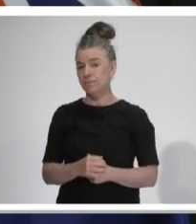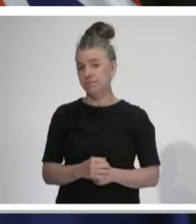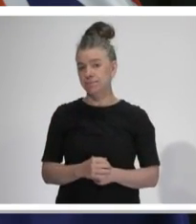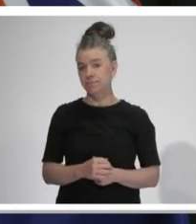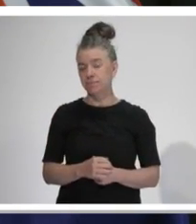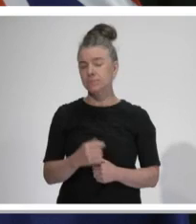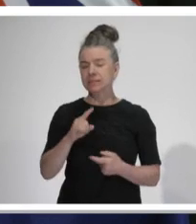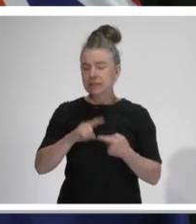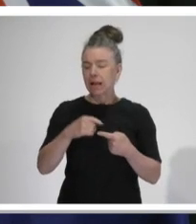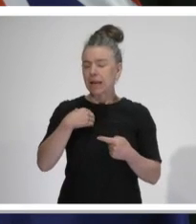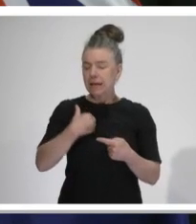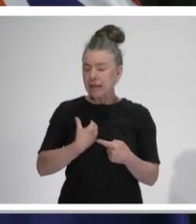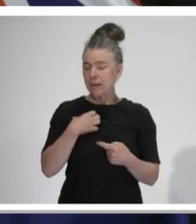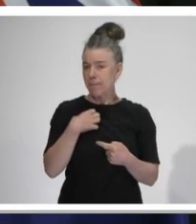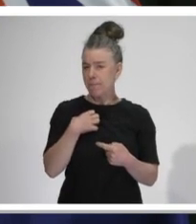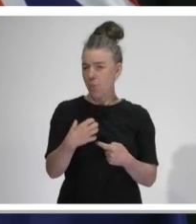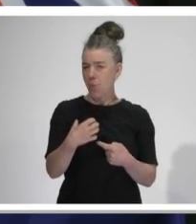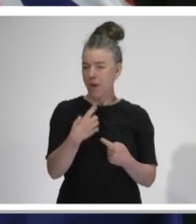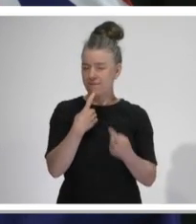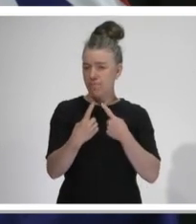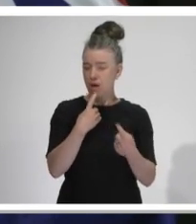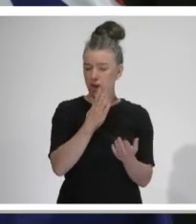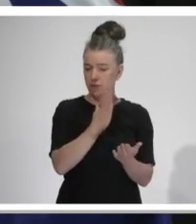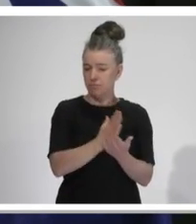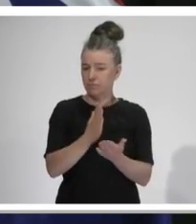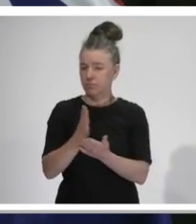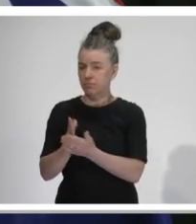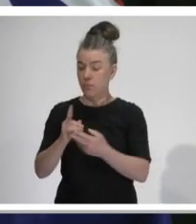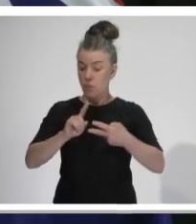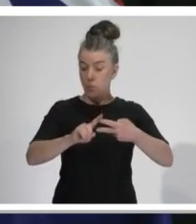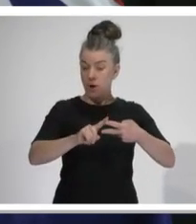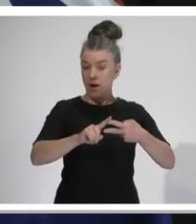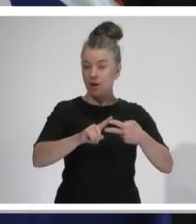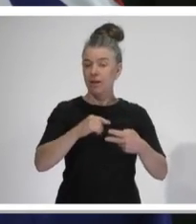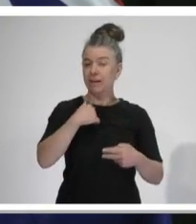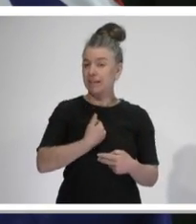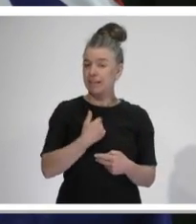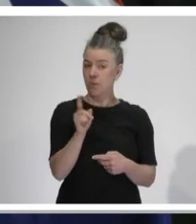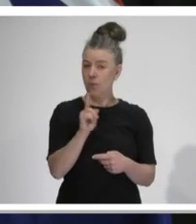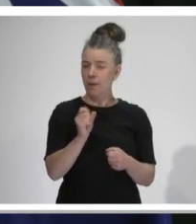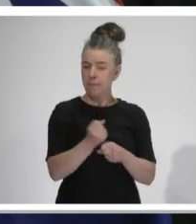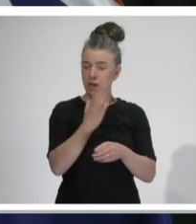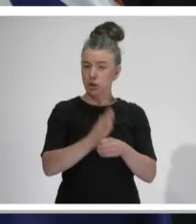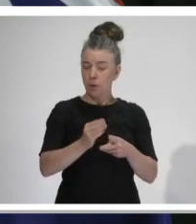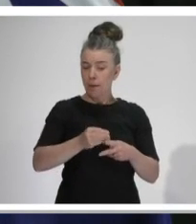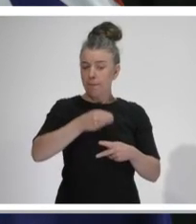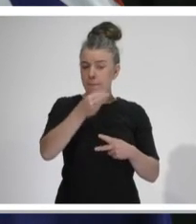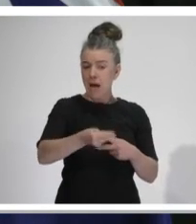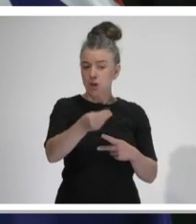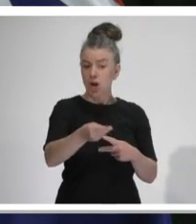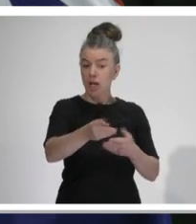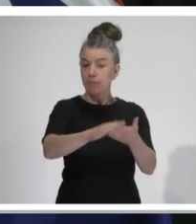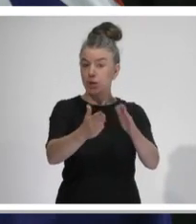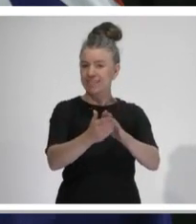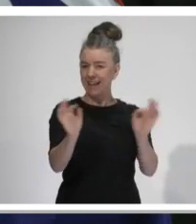to assure ourselves of to be able to move. One of those is that we genuinely are breaking the chain of community transmission